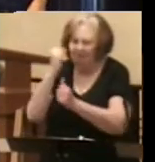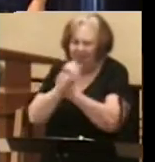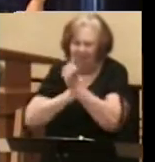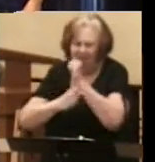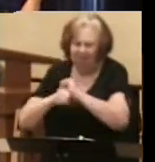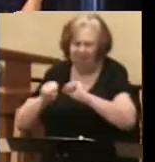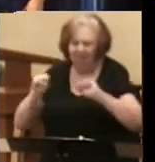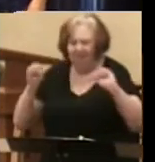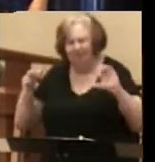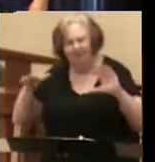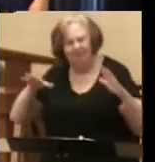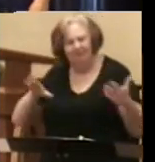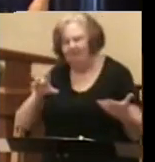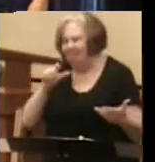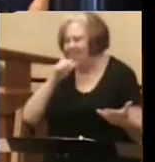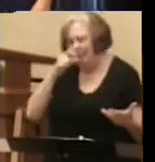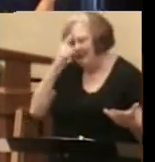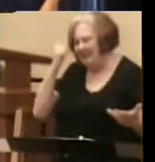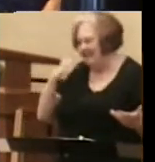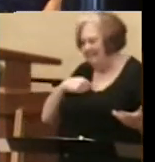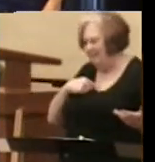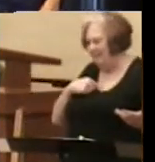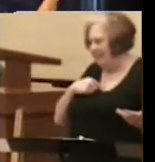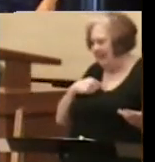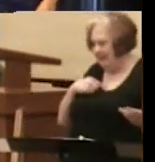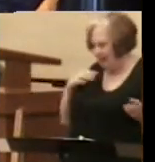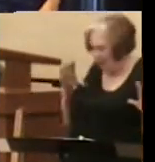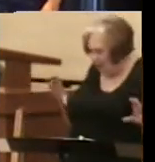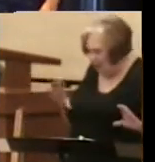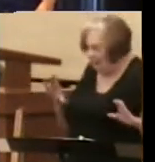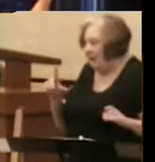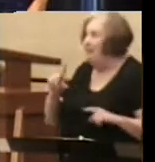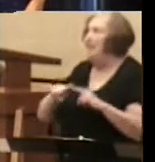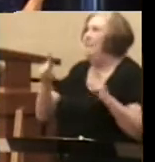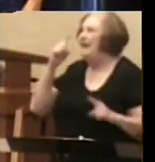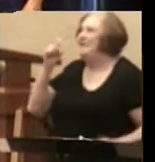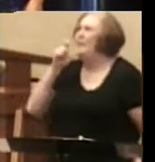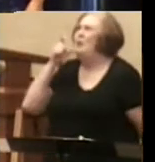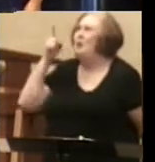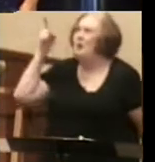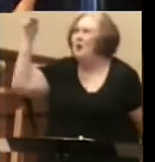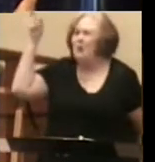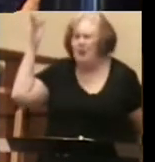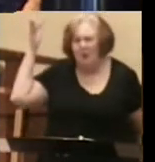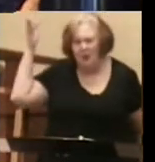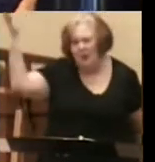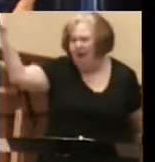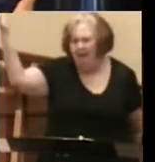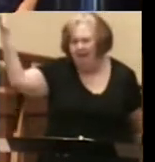what I've done, but because of who you